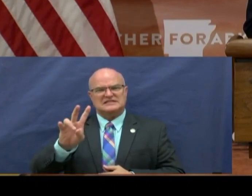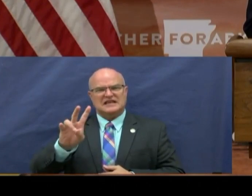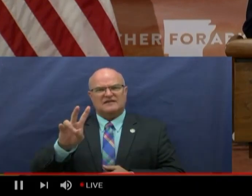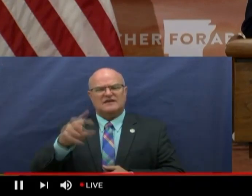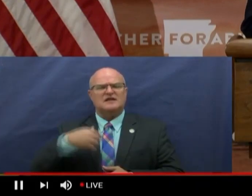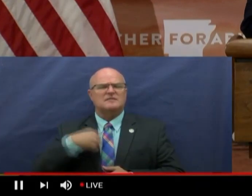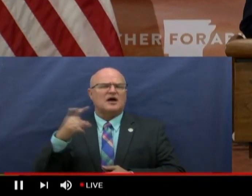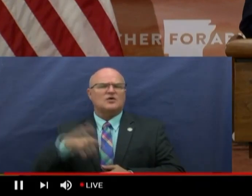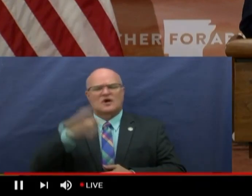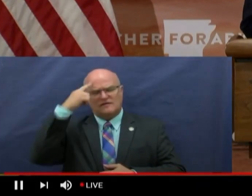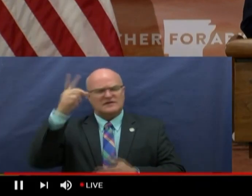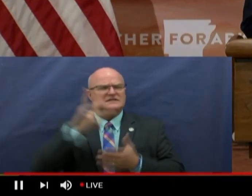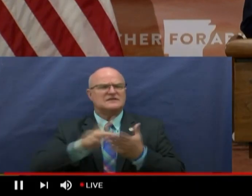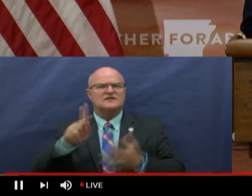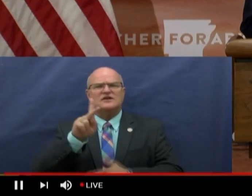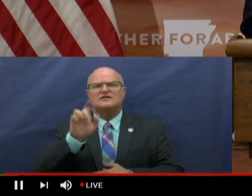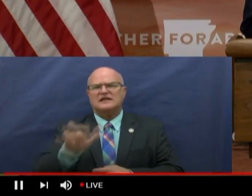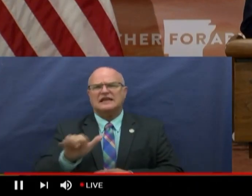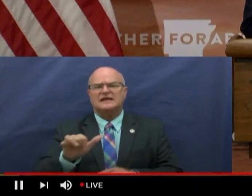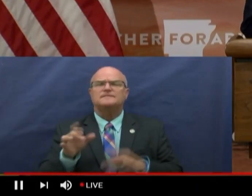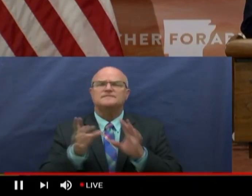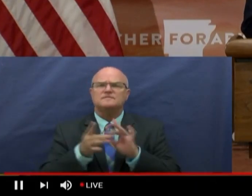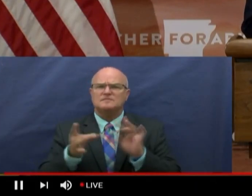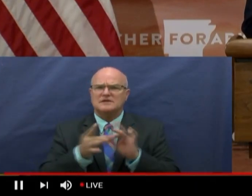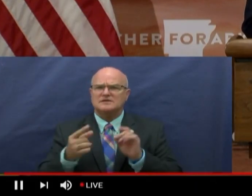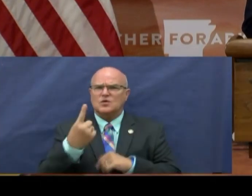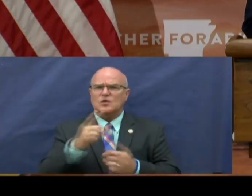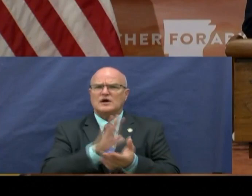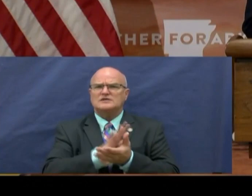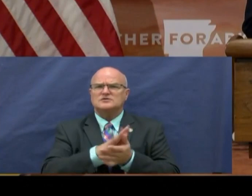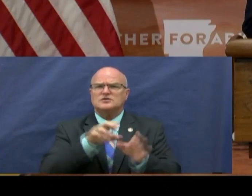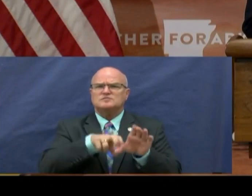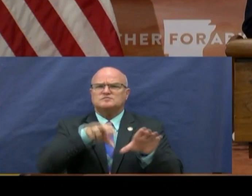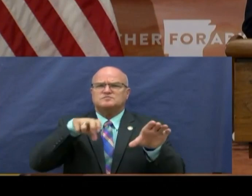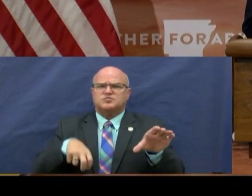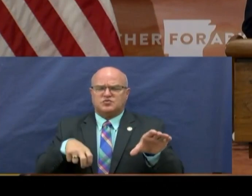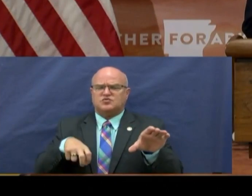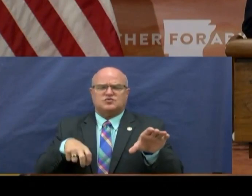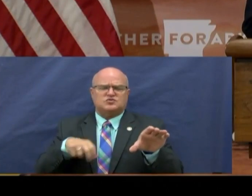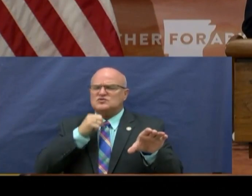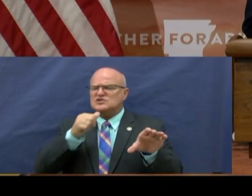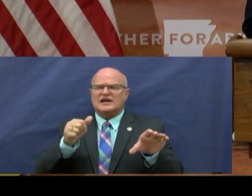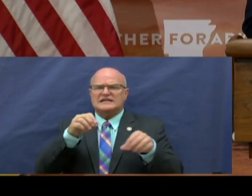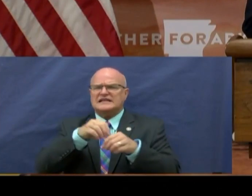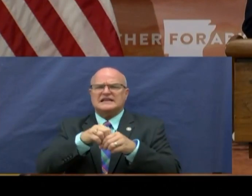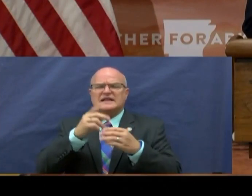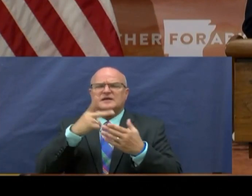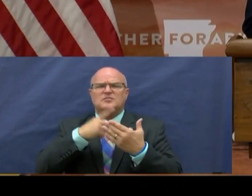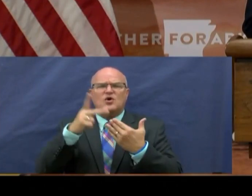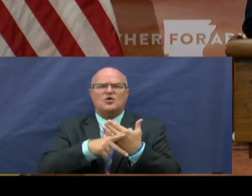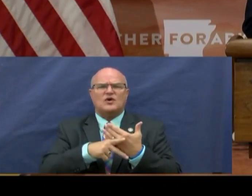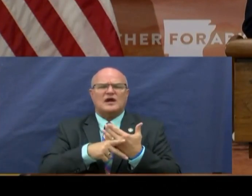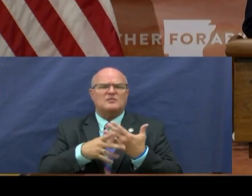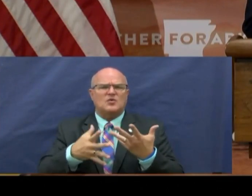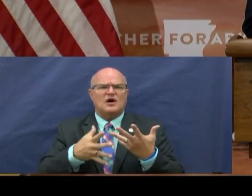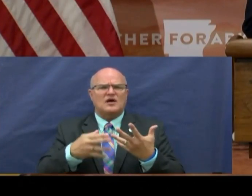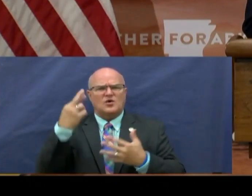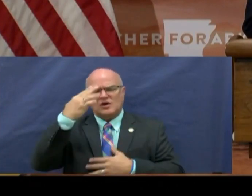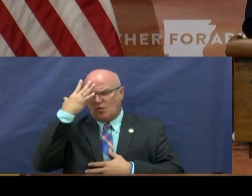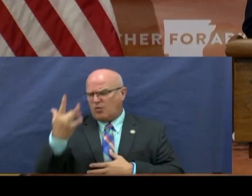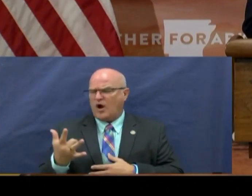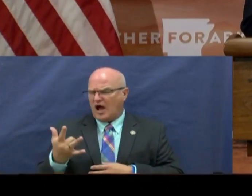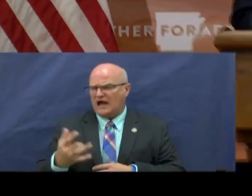Secretary Key. You mentioned that one school opted out of the pilot program. What school was that? Did they give a reason as to